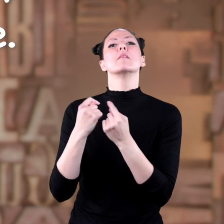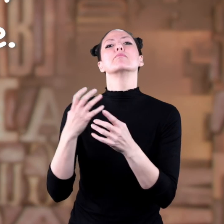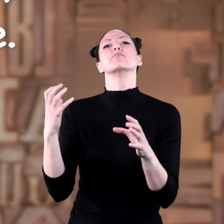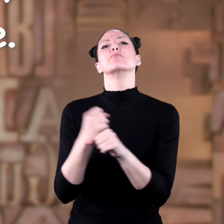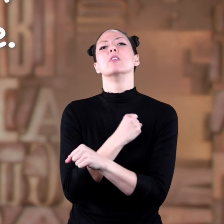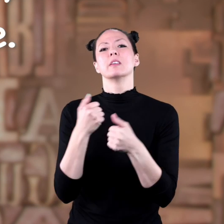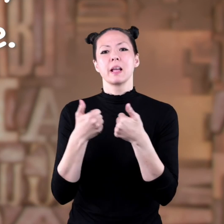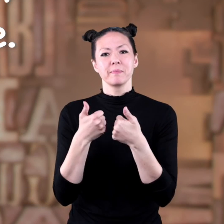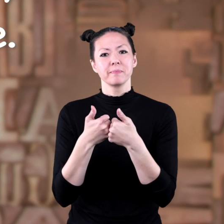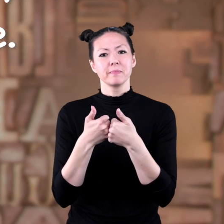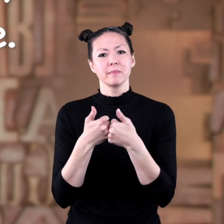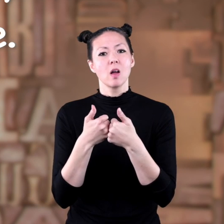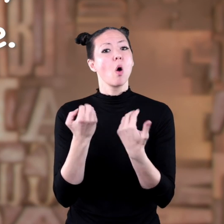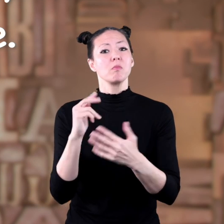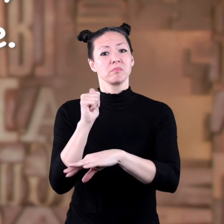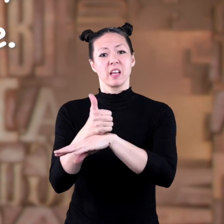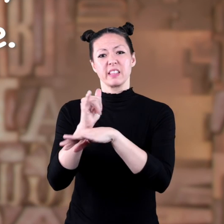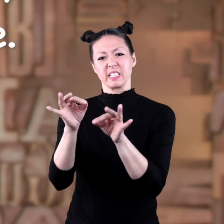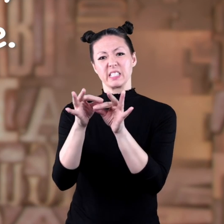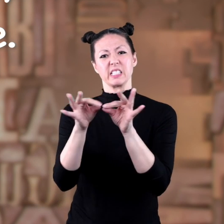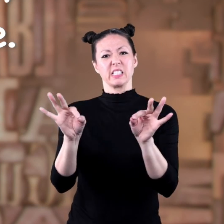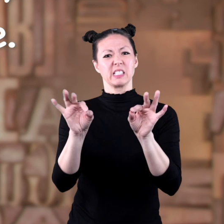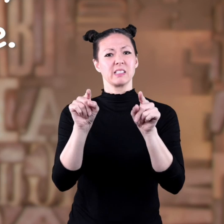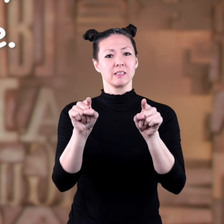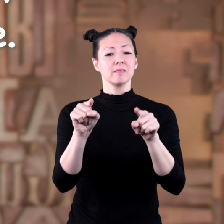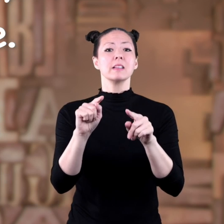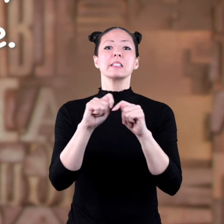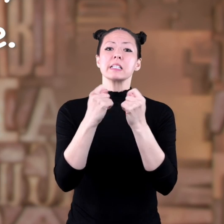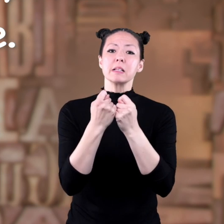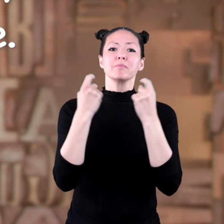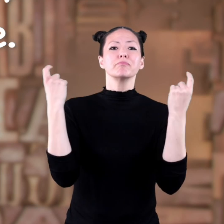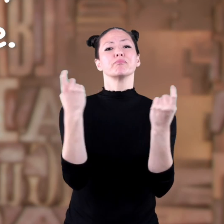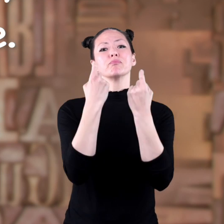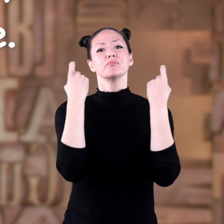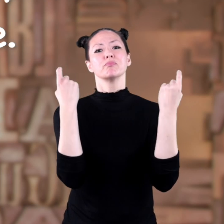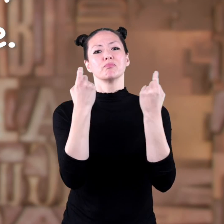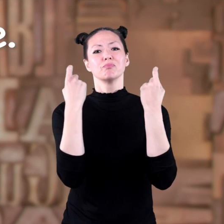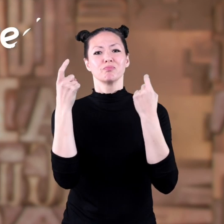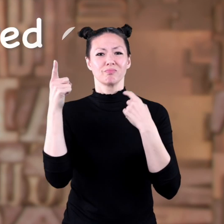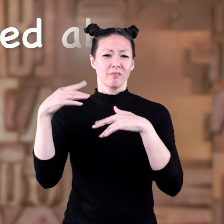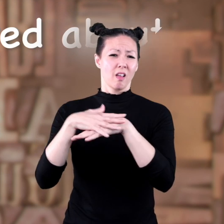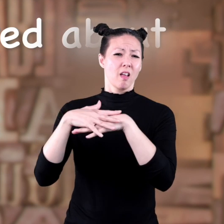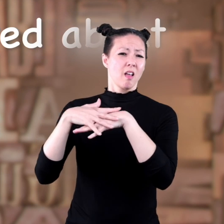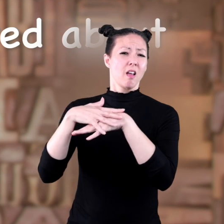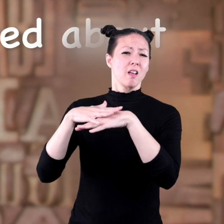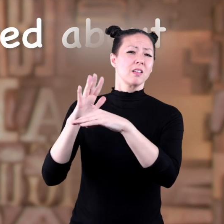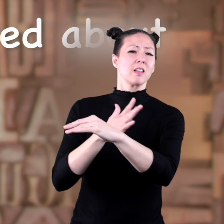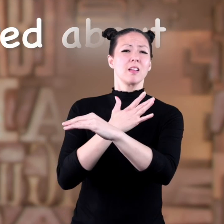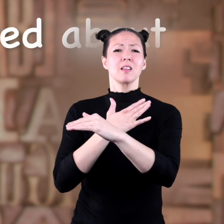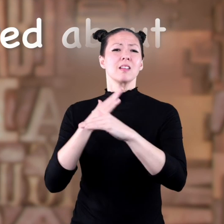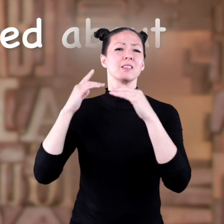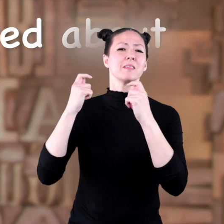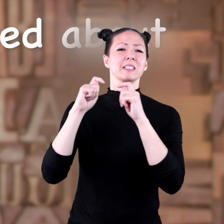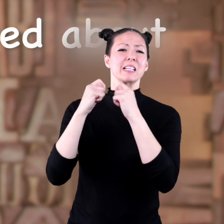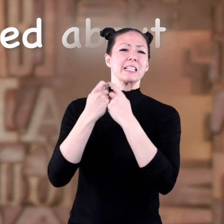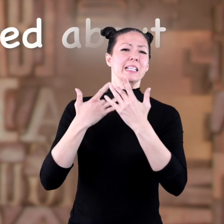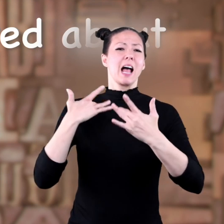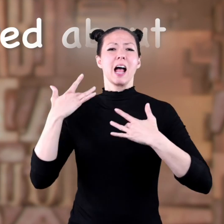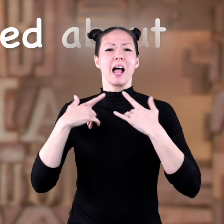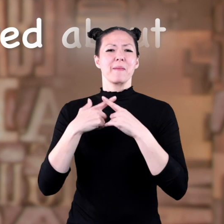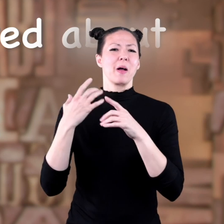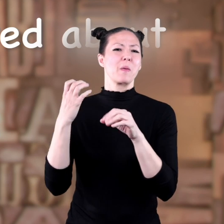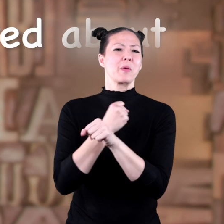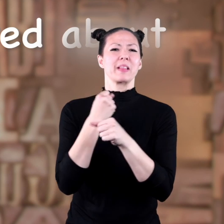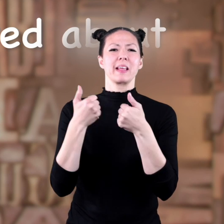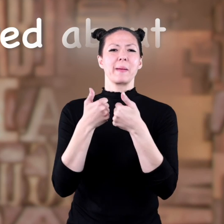won the game. Or take this set of sentences. The team celebrated in the streets singing. The team was excited